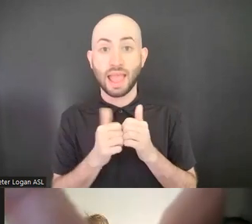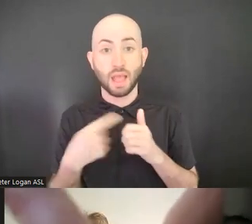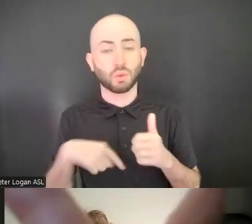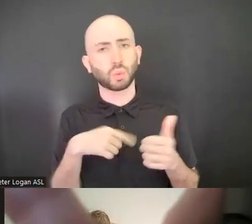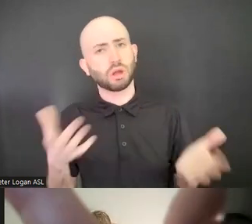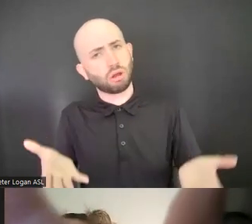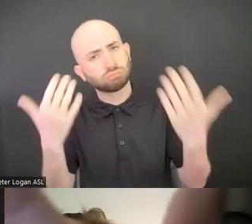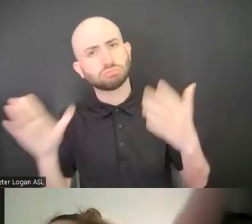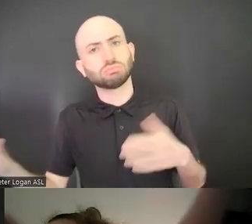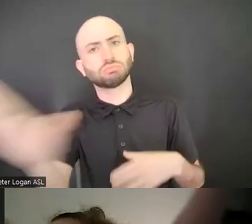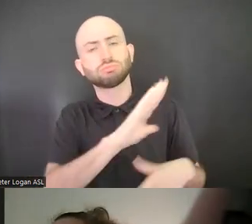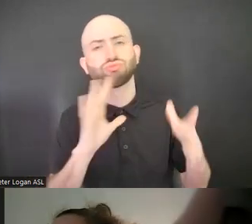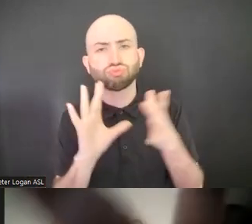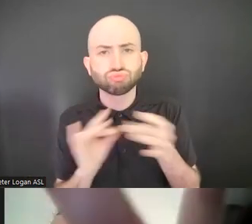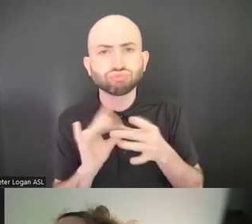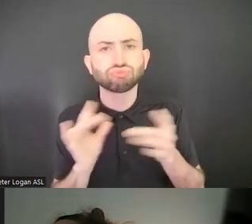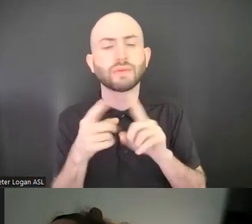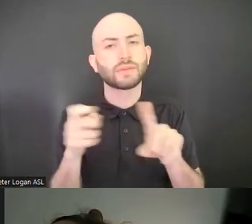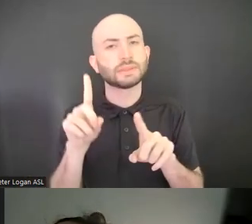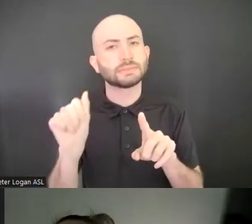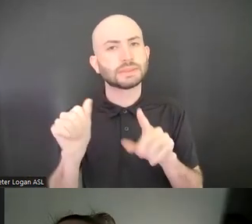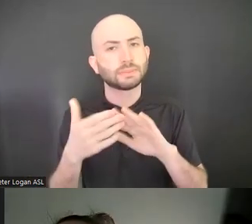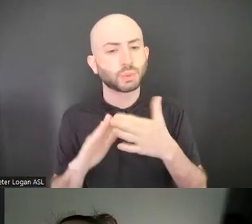community idj